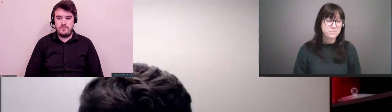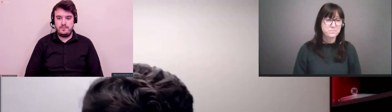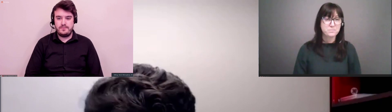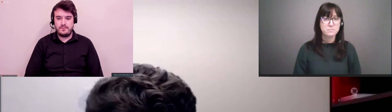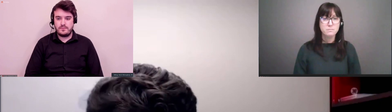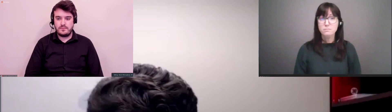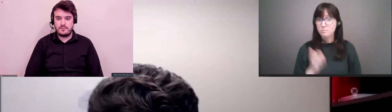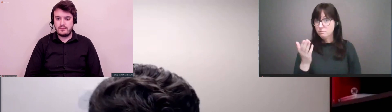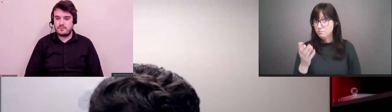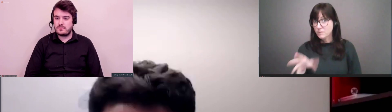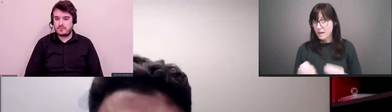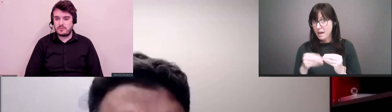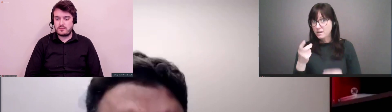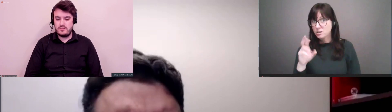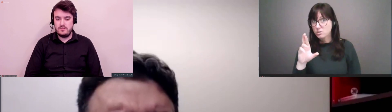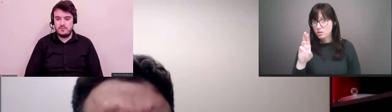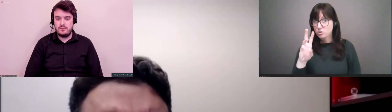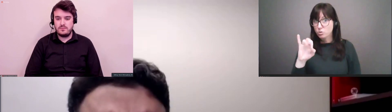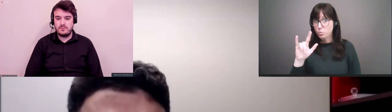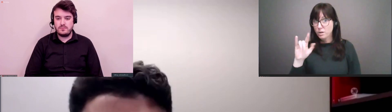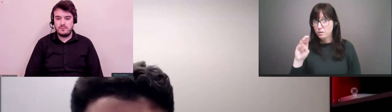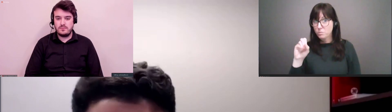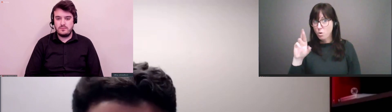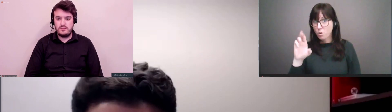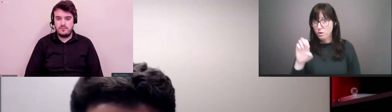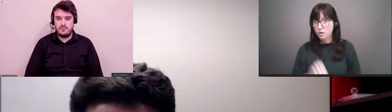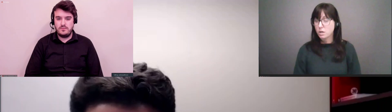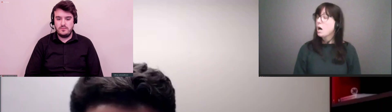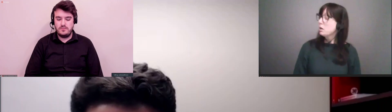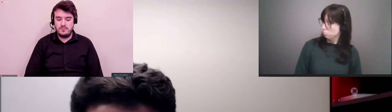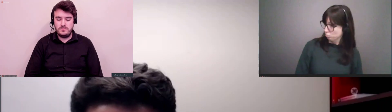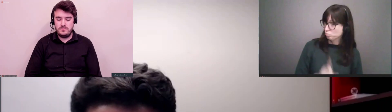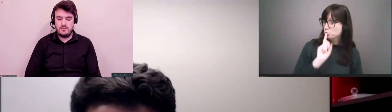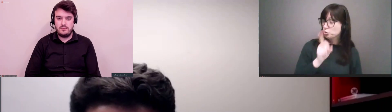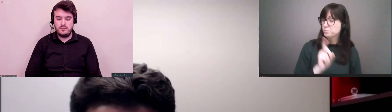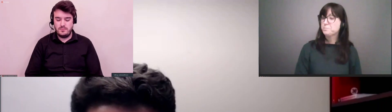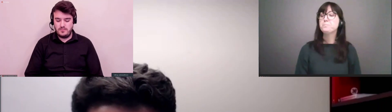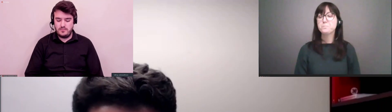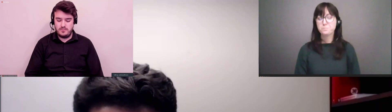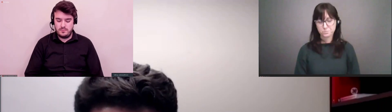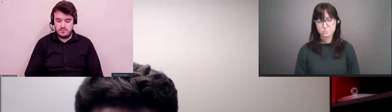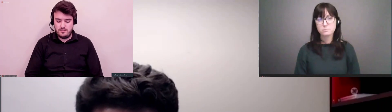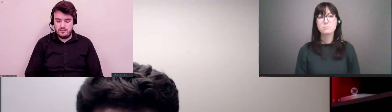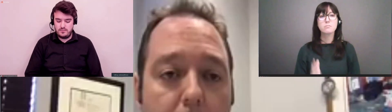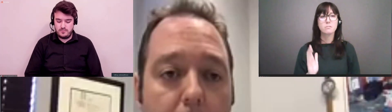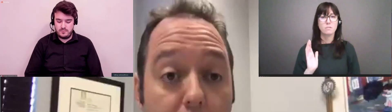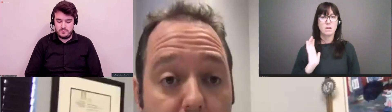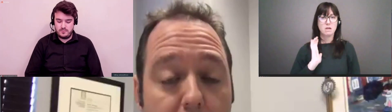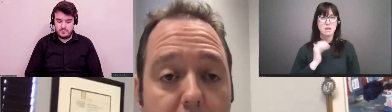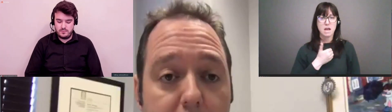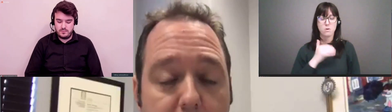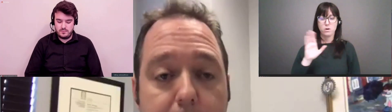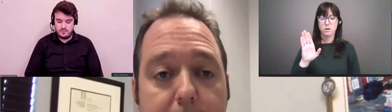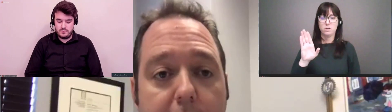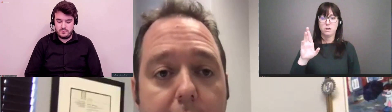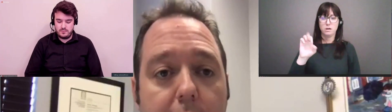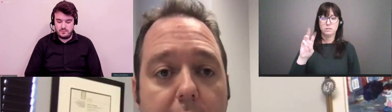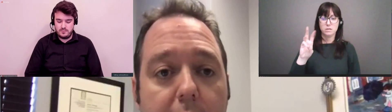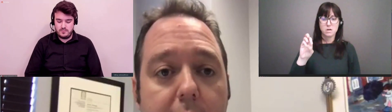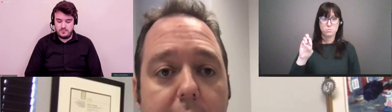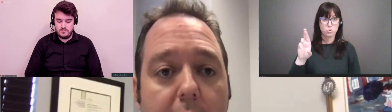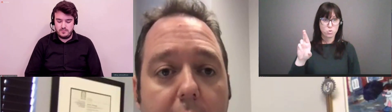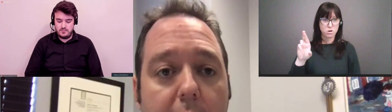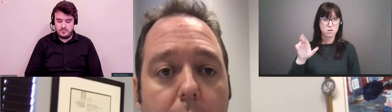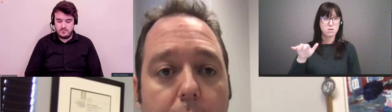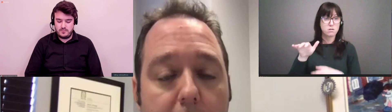Dr. Wilmore, did you want to add anything to that? Sure. So our Brewer Arena Assessment Center